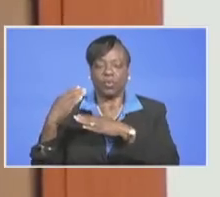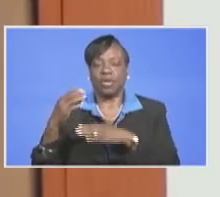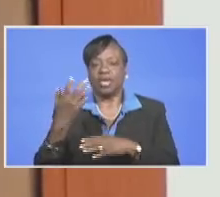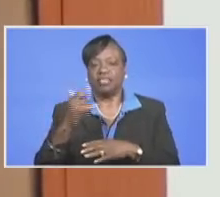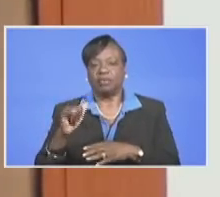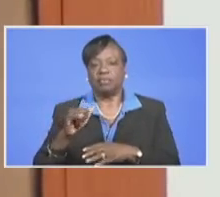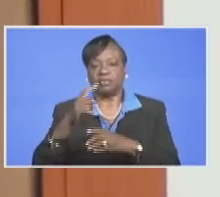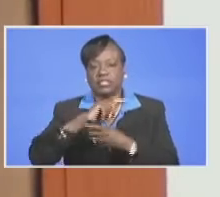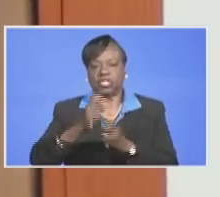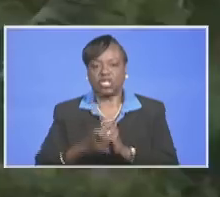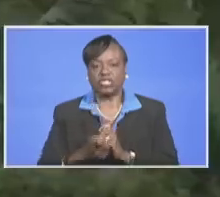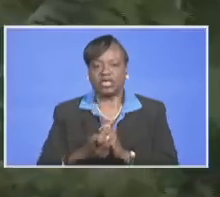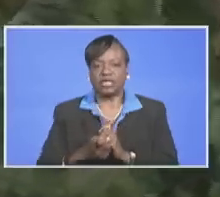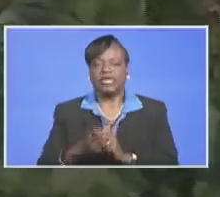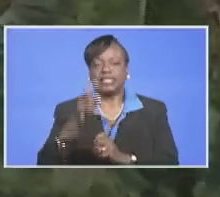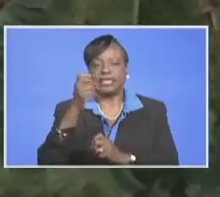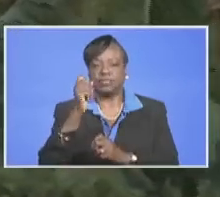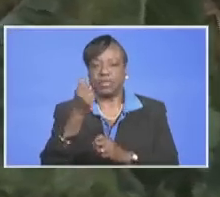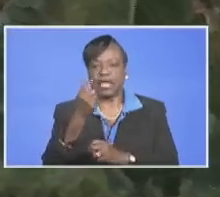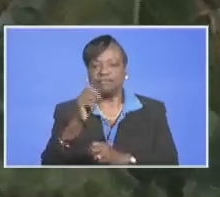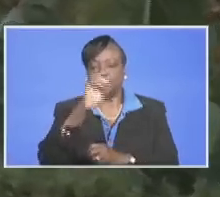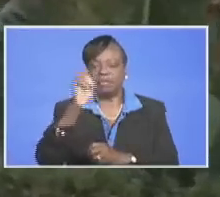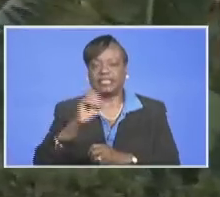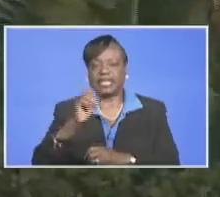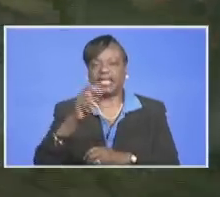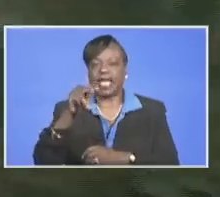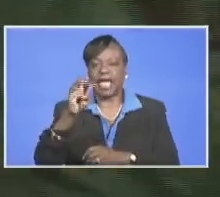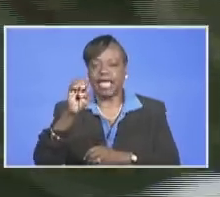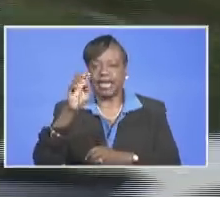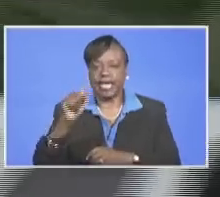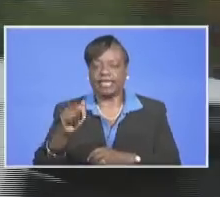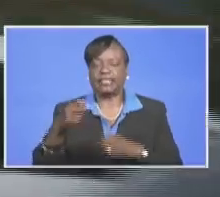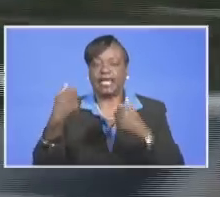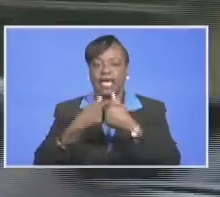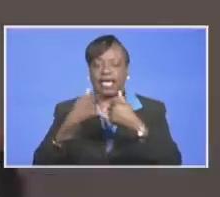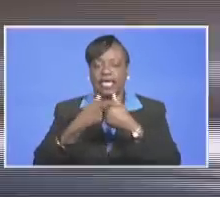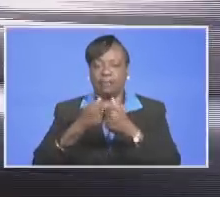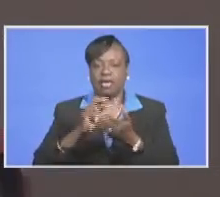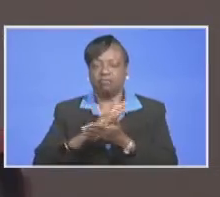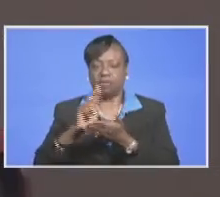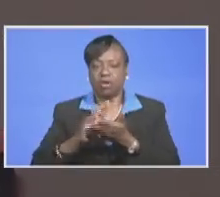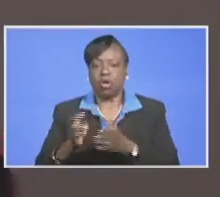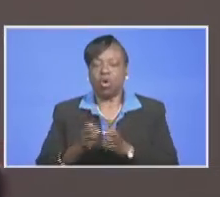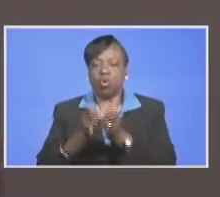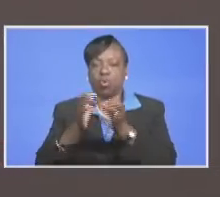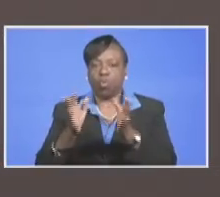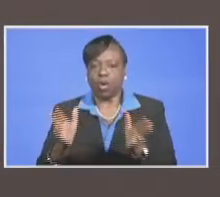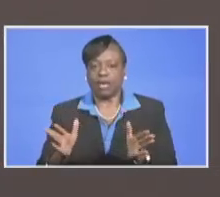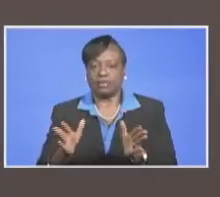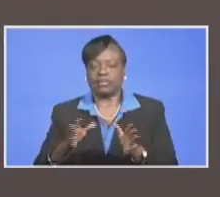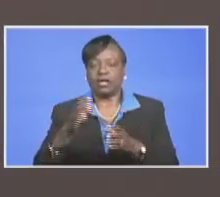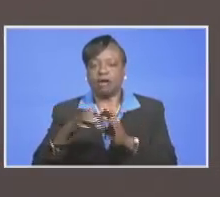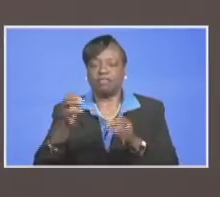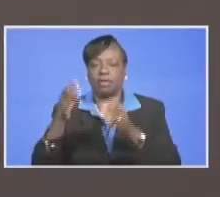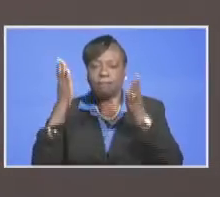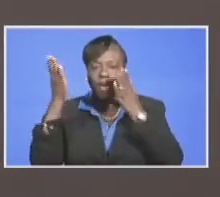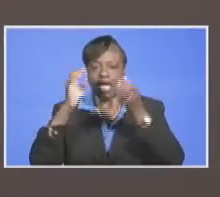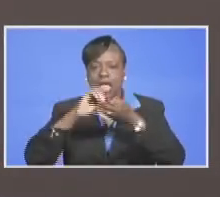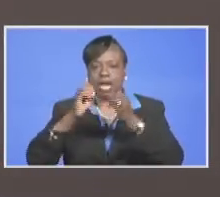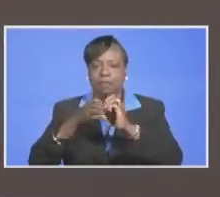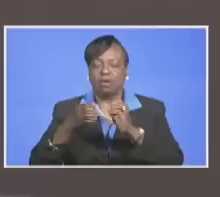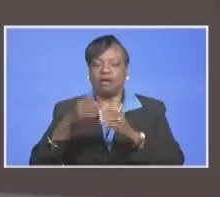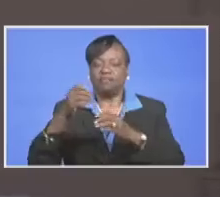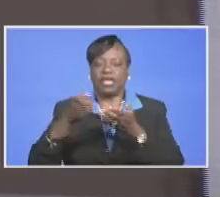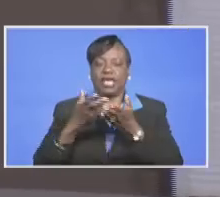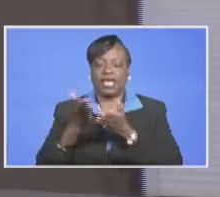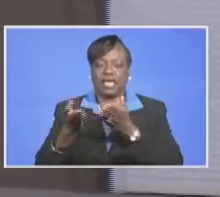to 11% of net gaming revenue. He said then there was widespread consolidation of the market, where the number of gaming houses decreased from 12